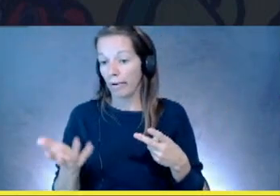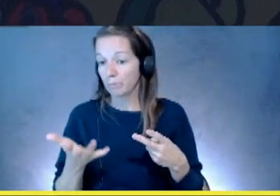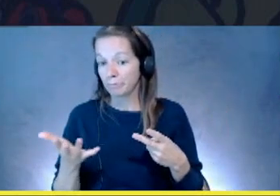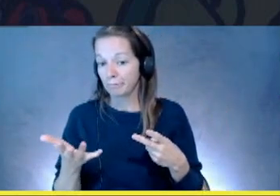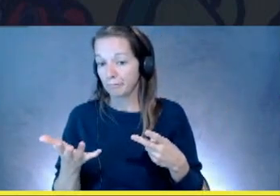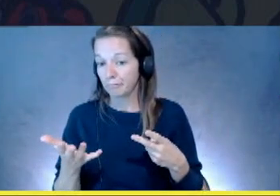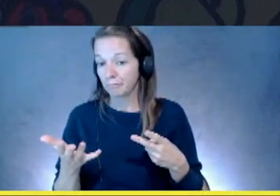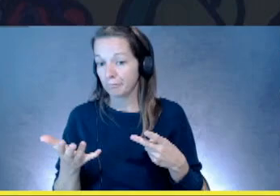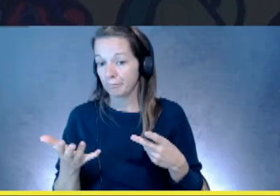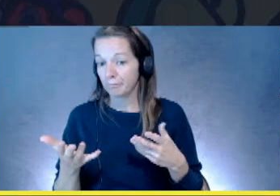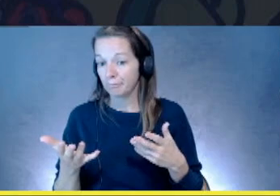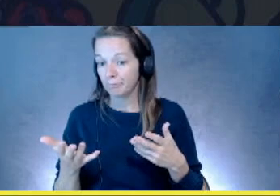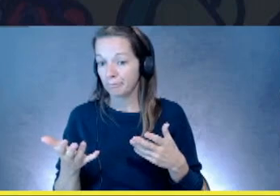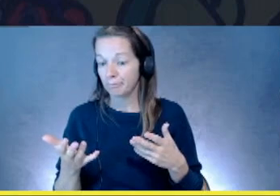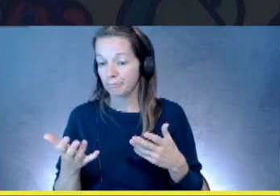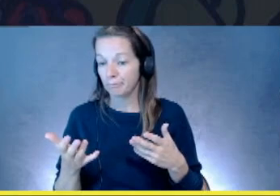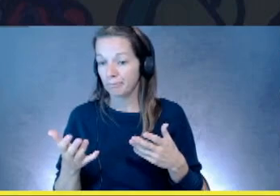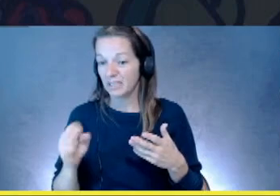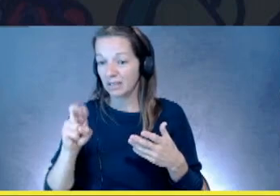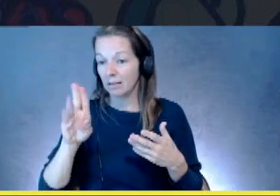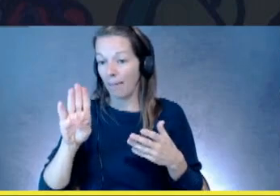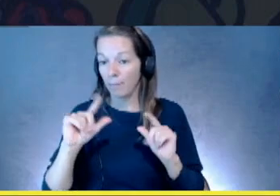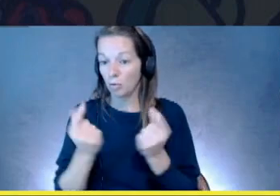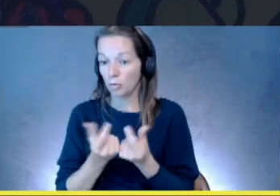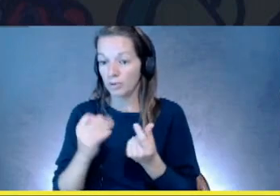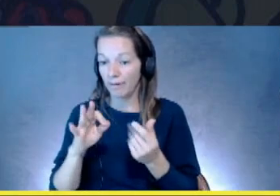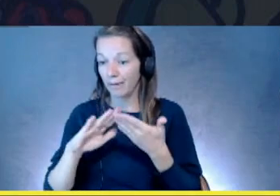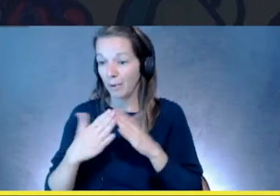bringing subgroups of the community together.